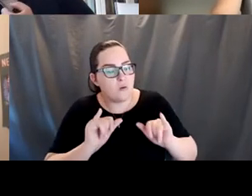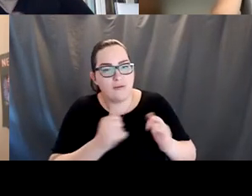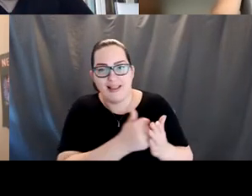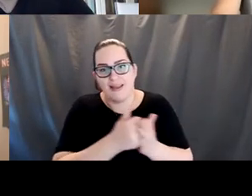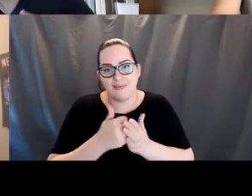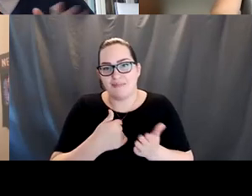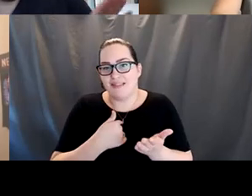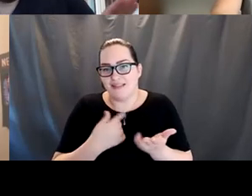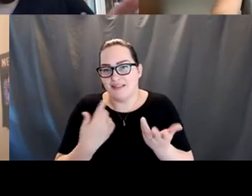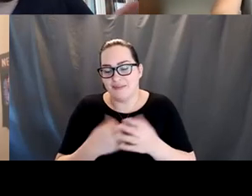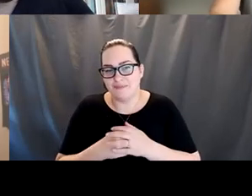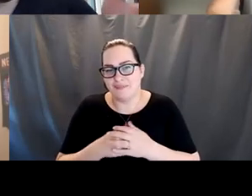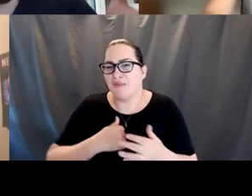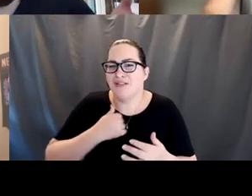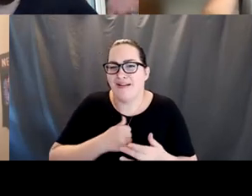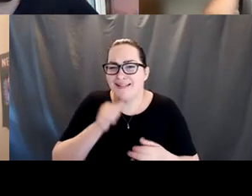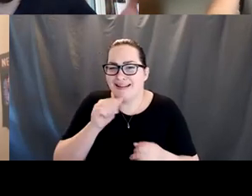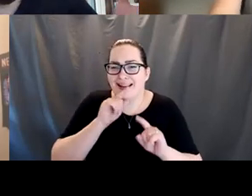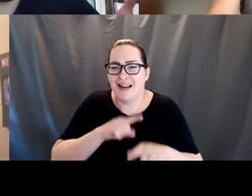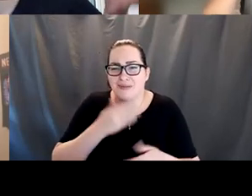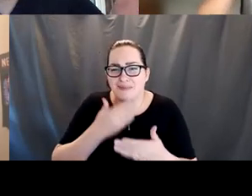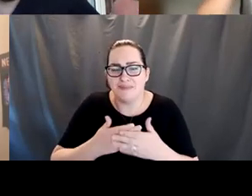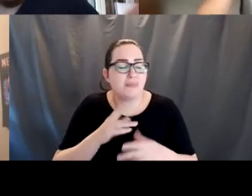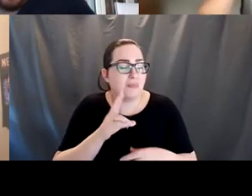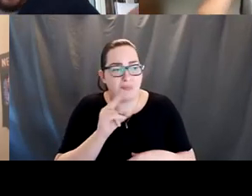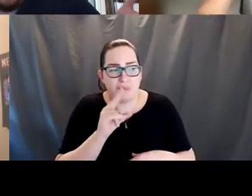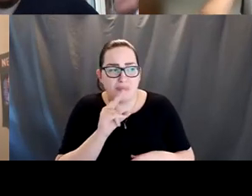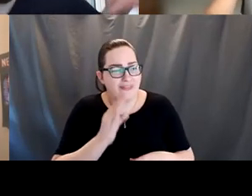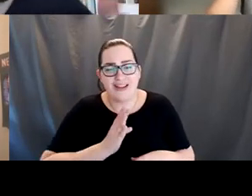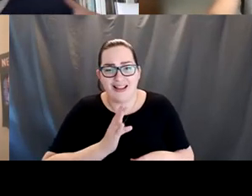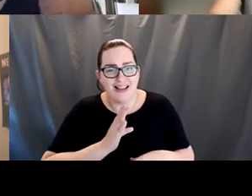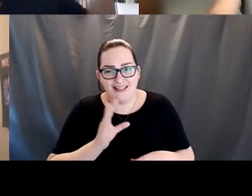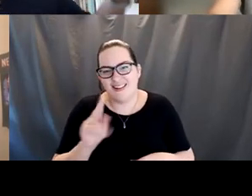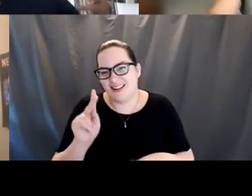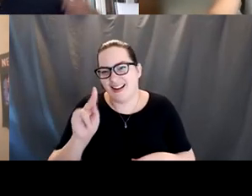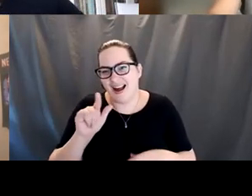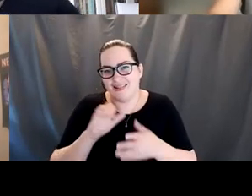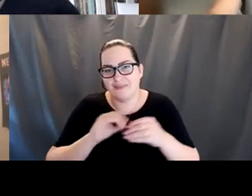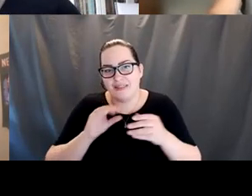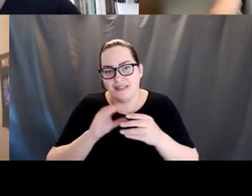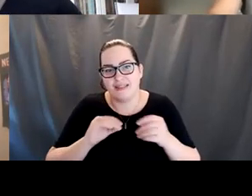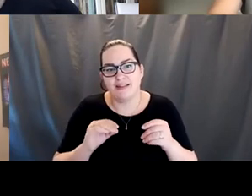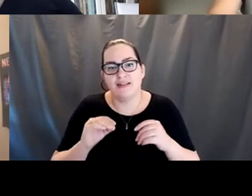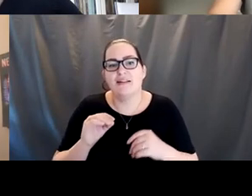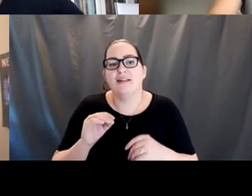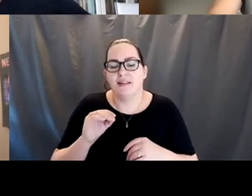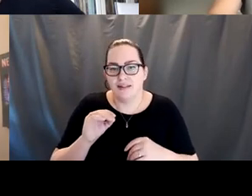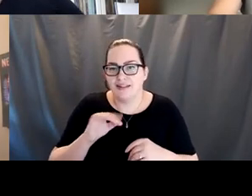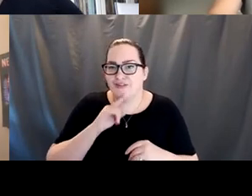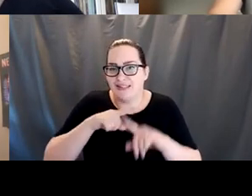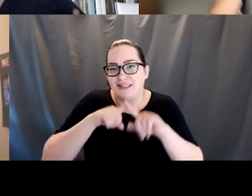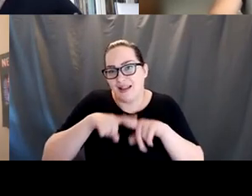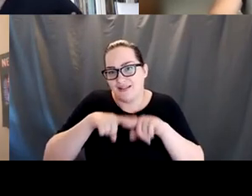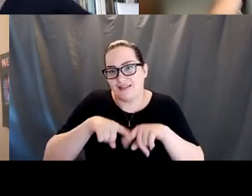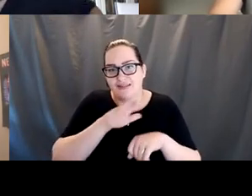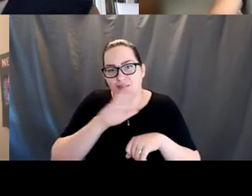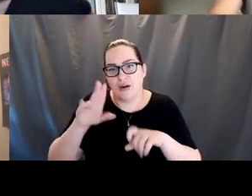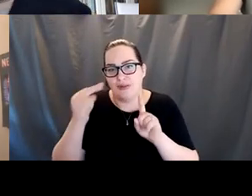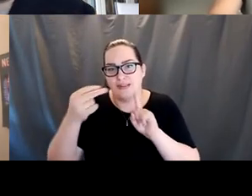a man landed on the moon more than ever, I mean, I'm really, it's true. I mean, like, hearing. There is this kind of imperative, and I